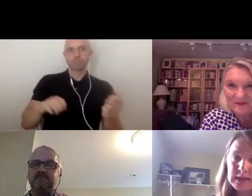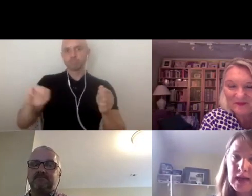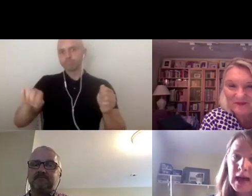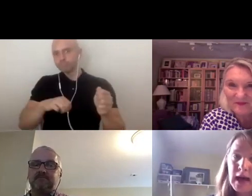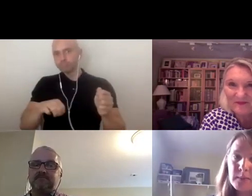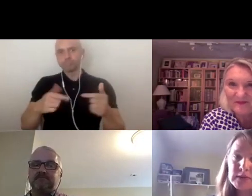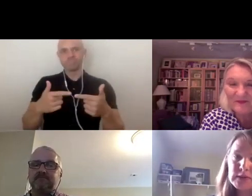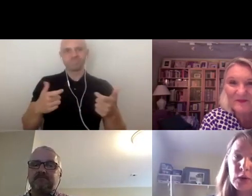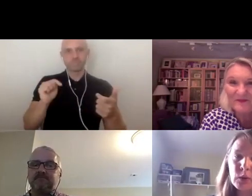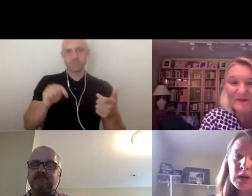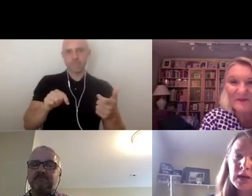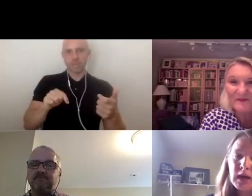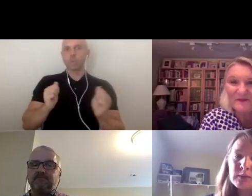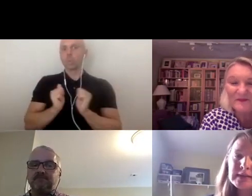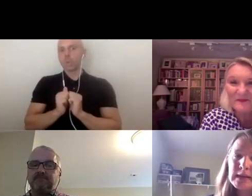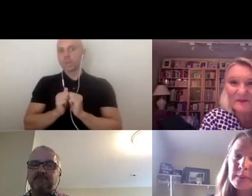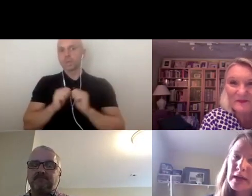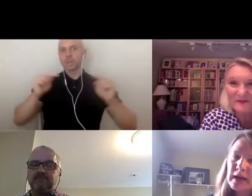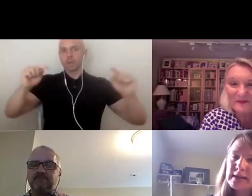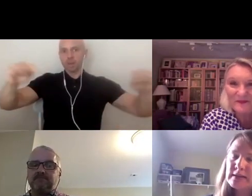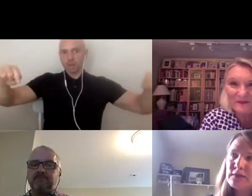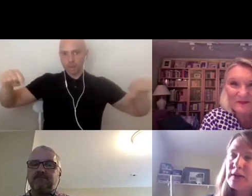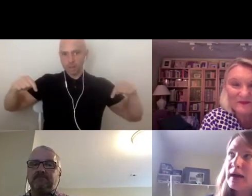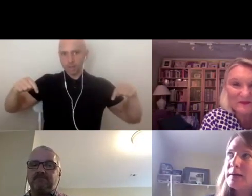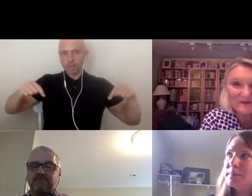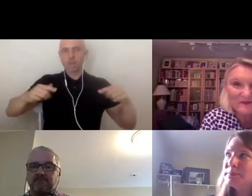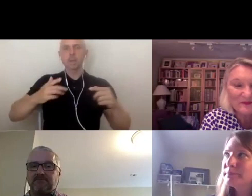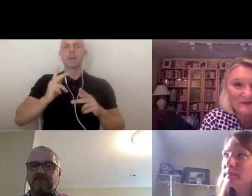parade. So just thinking about the kinds of